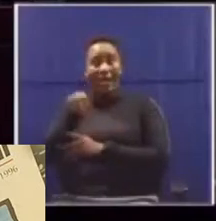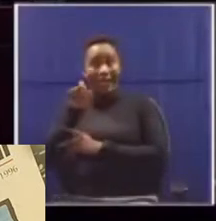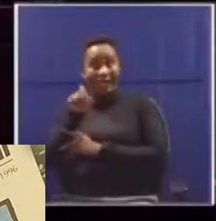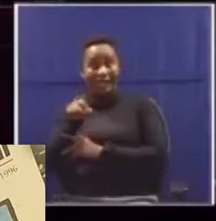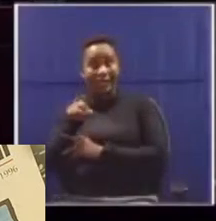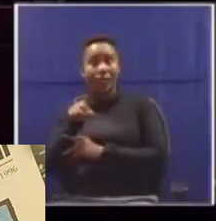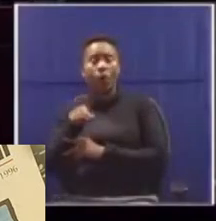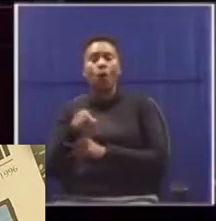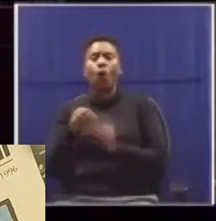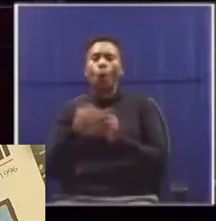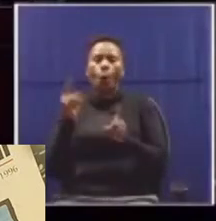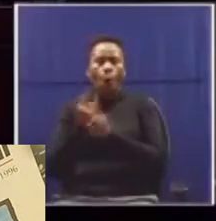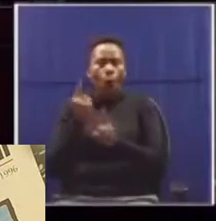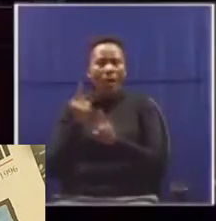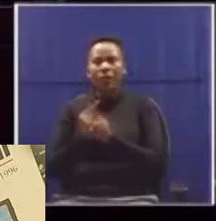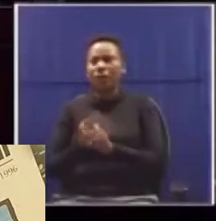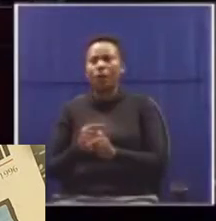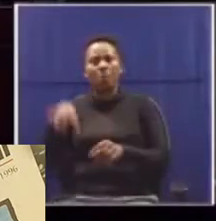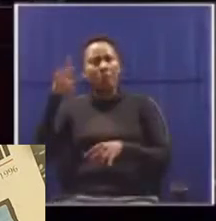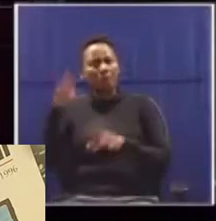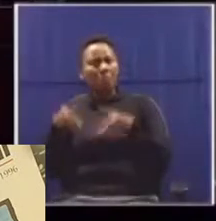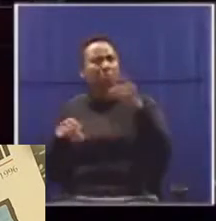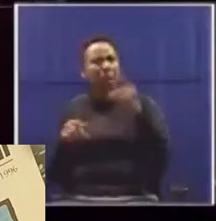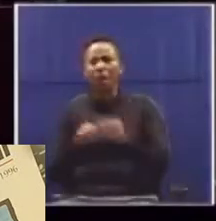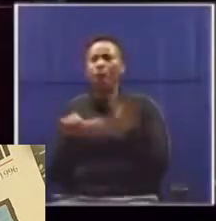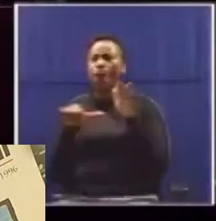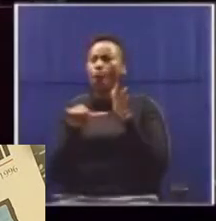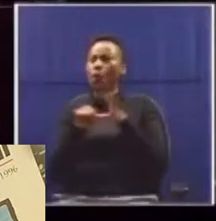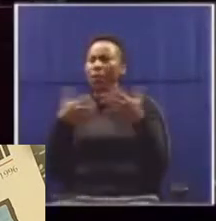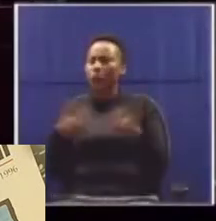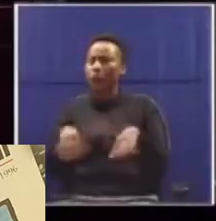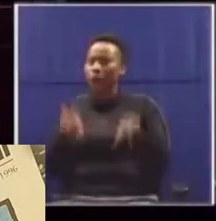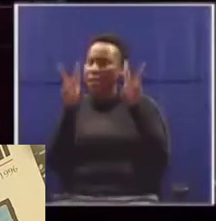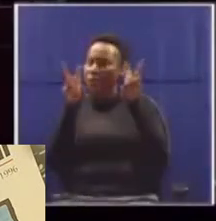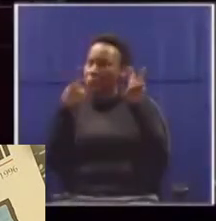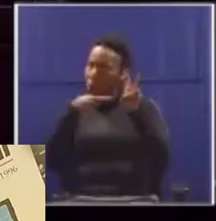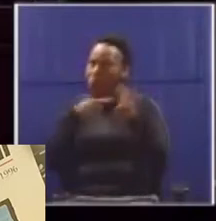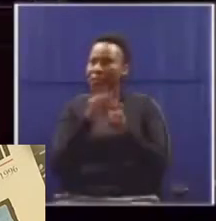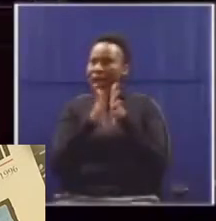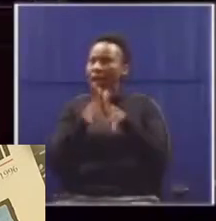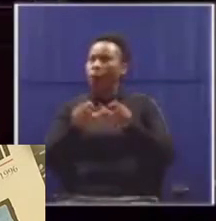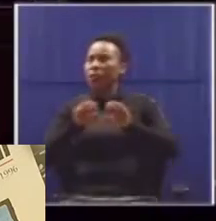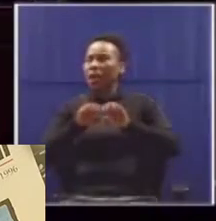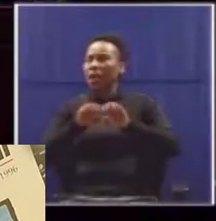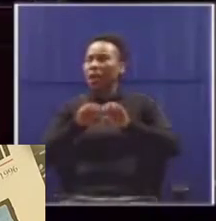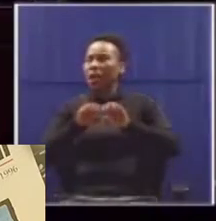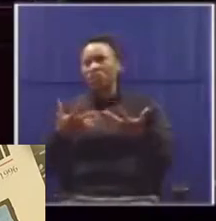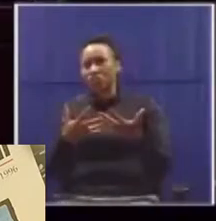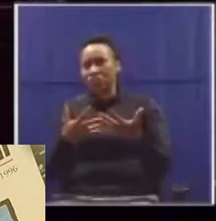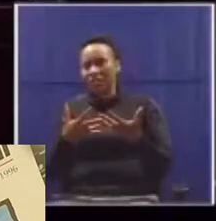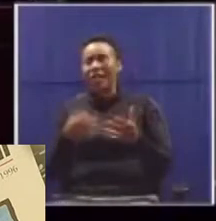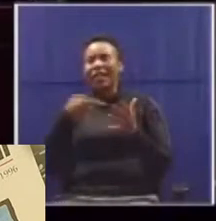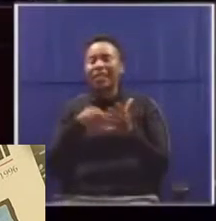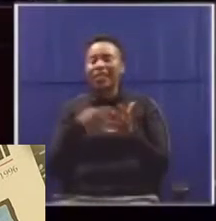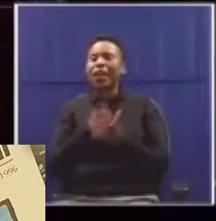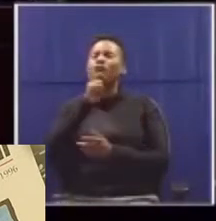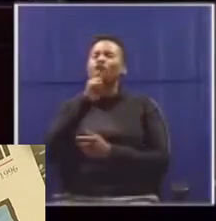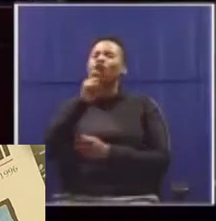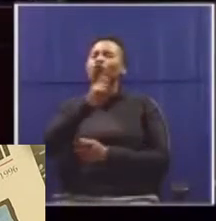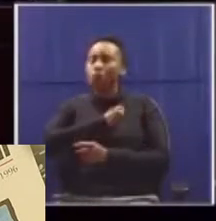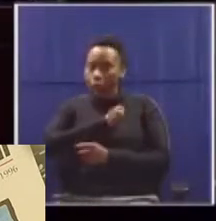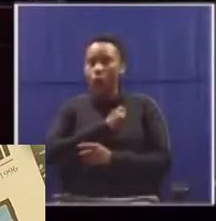raised the critical issue of the importance of sign language as a tool for communication